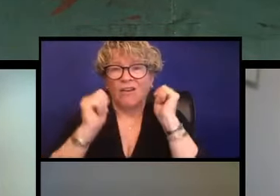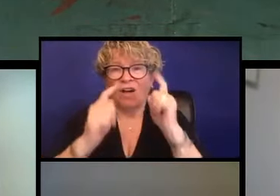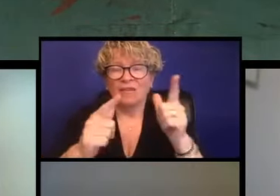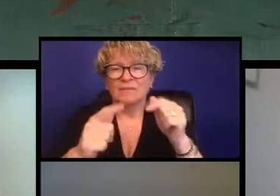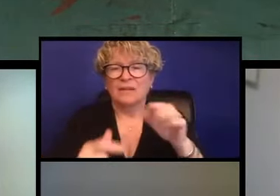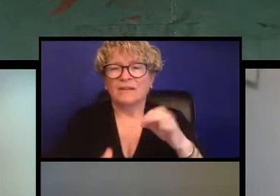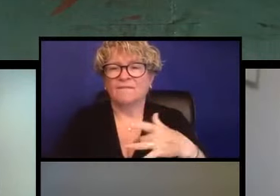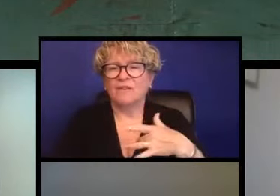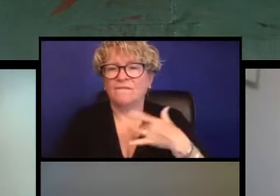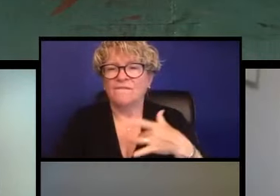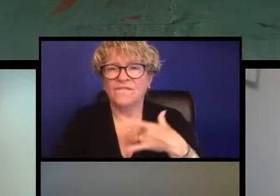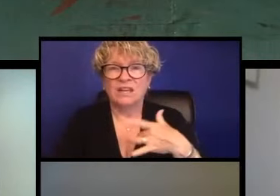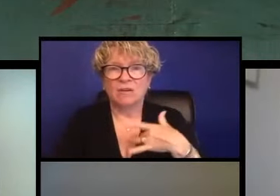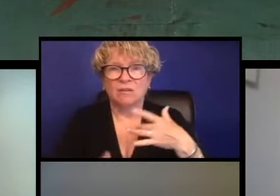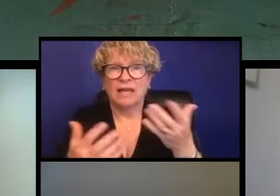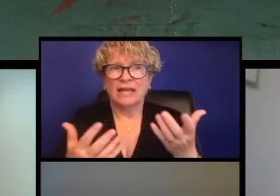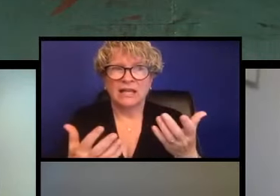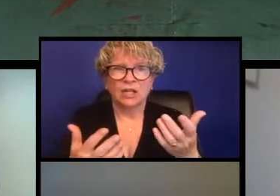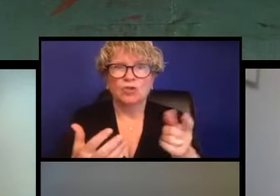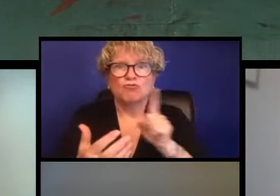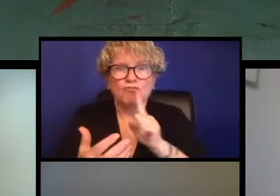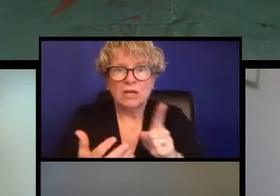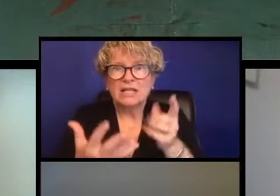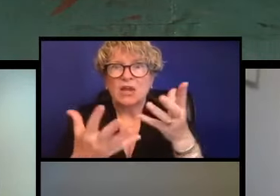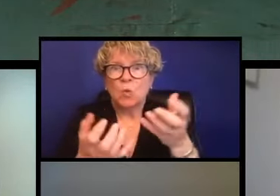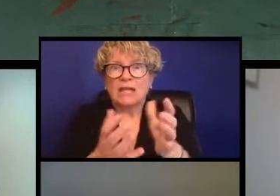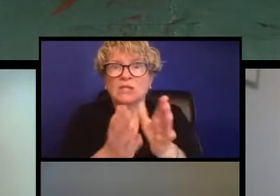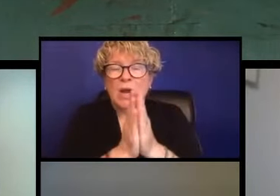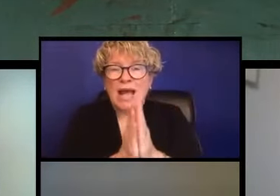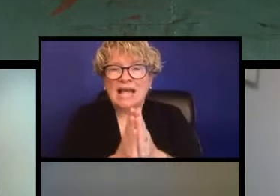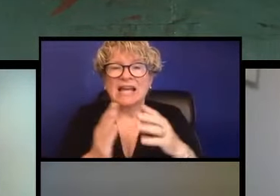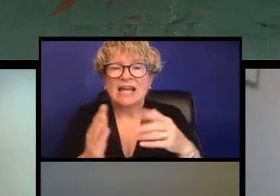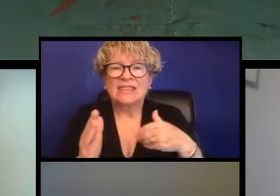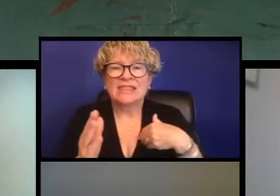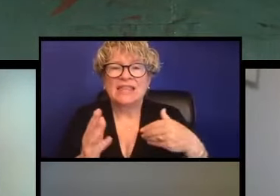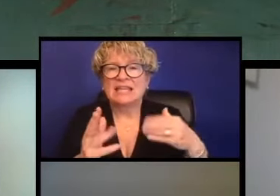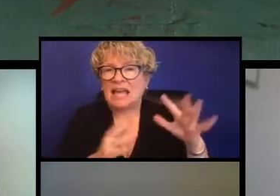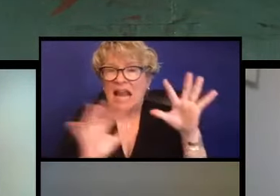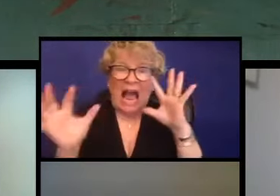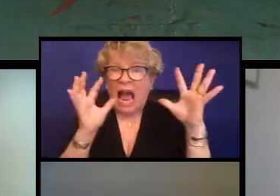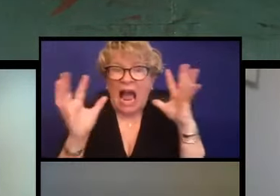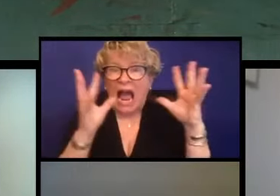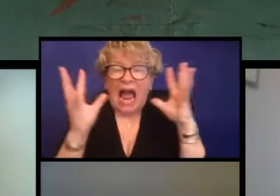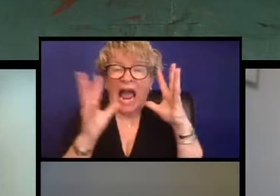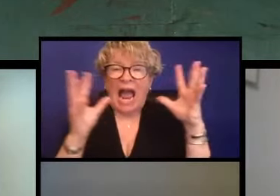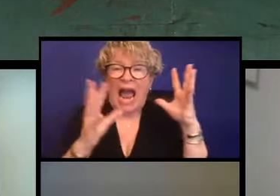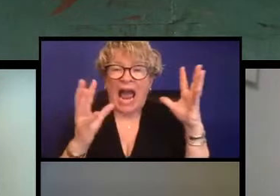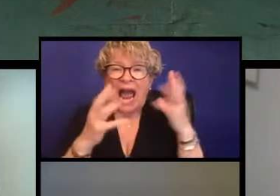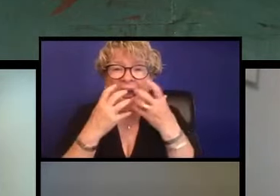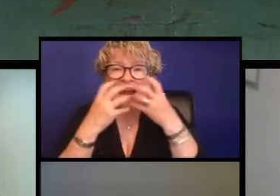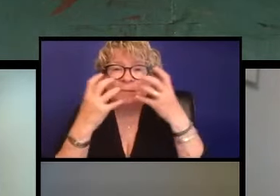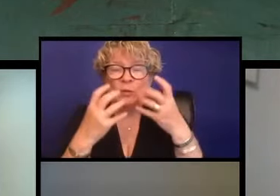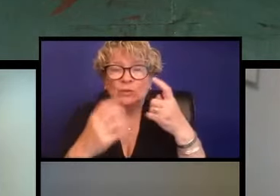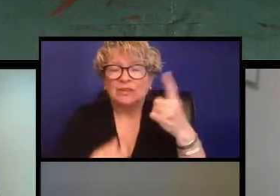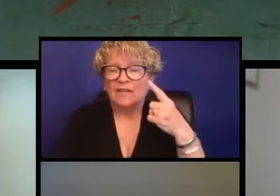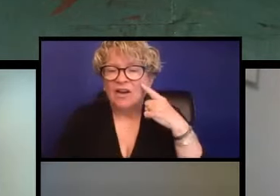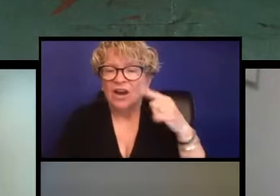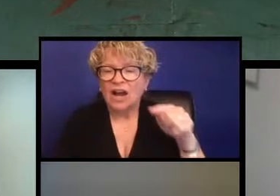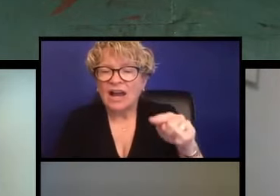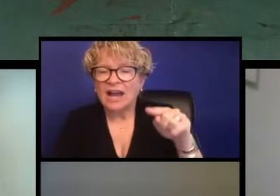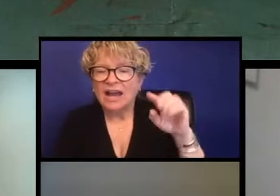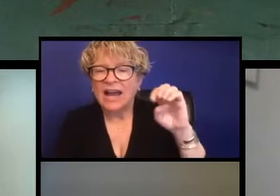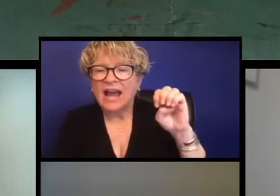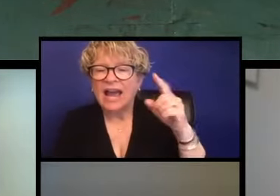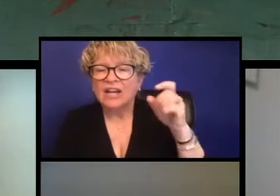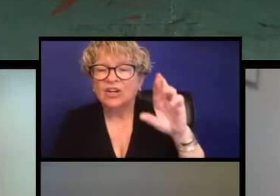know, gesture or, you know, unmute yourself. So I'm going to conflate a couple questions here we got in. Egner asks, what are a